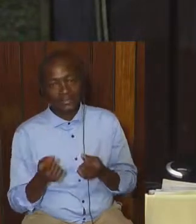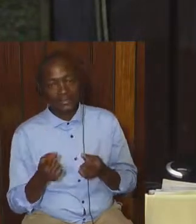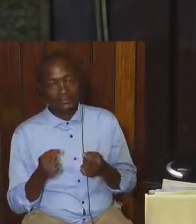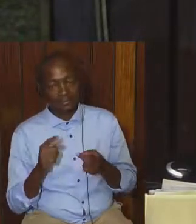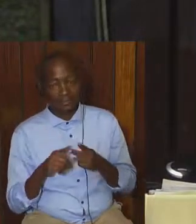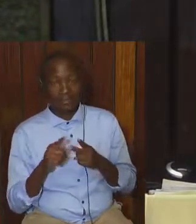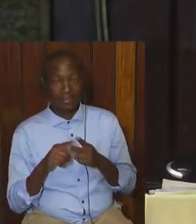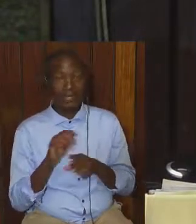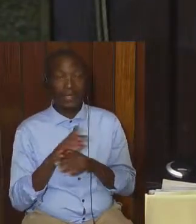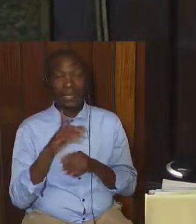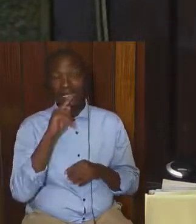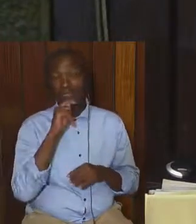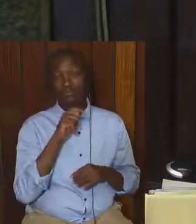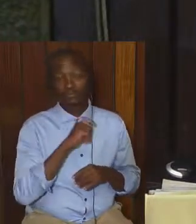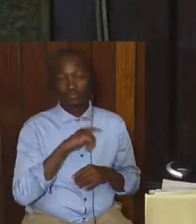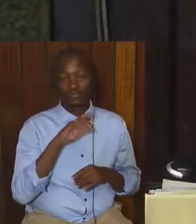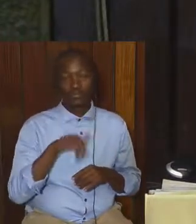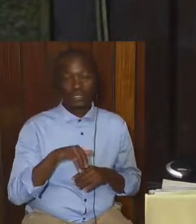Chair, with regard to